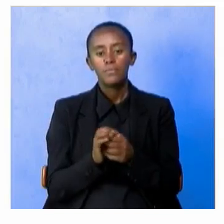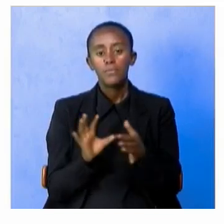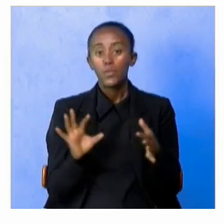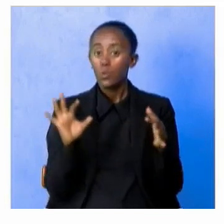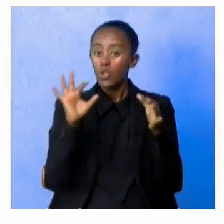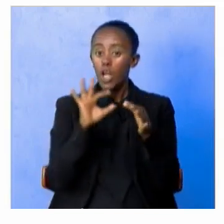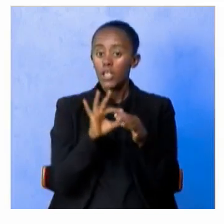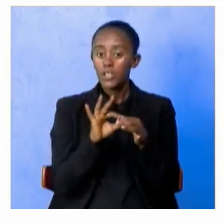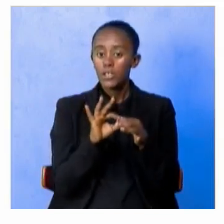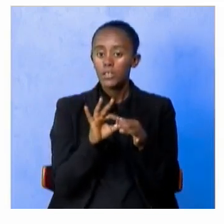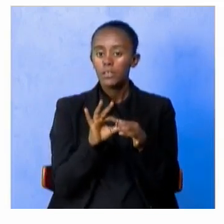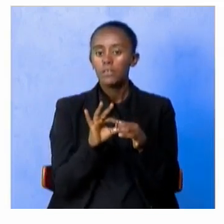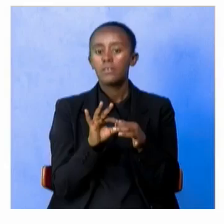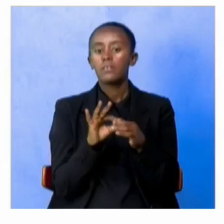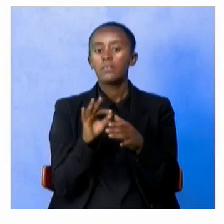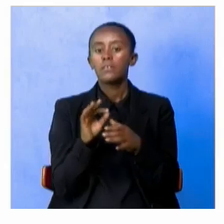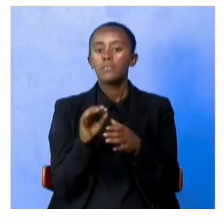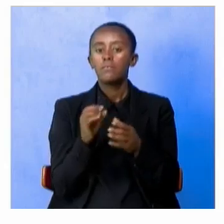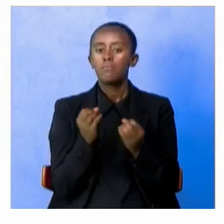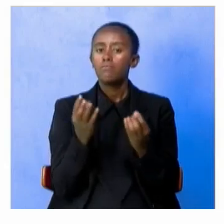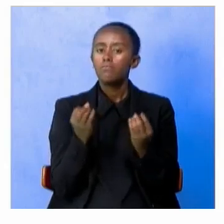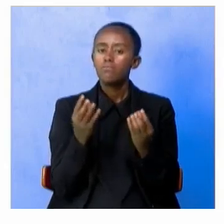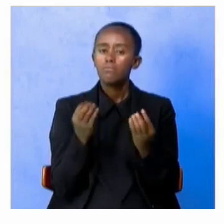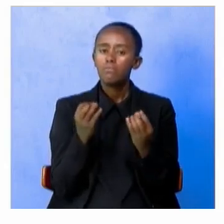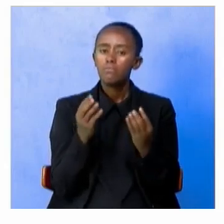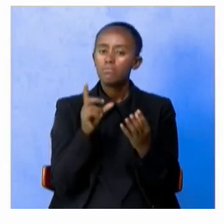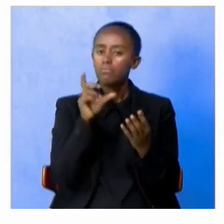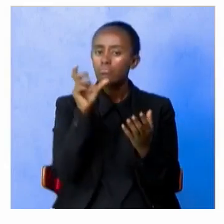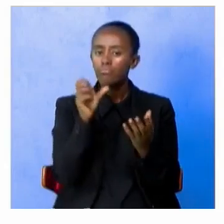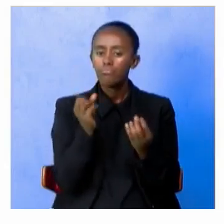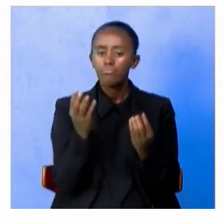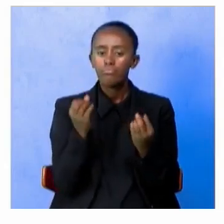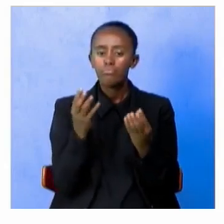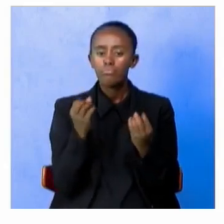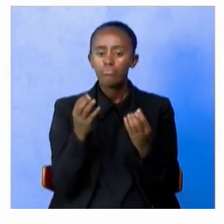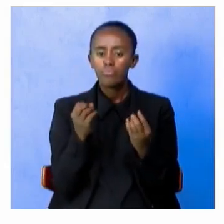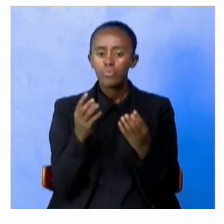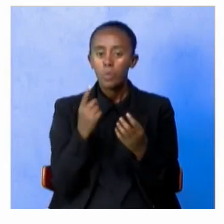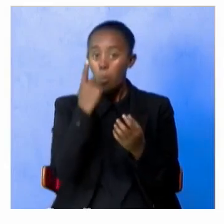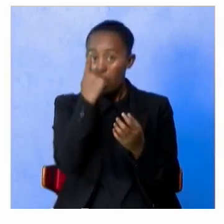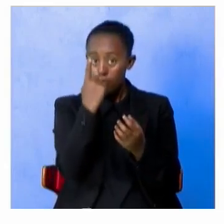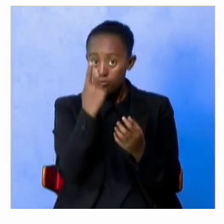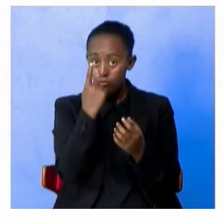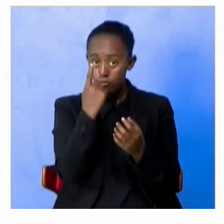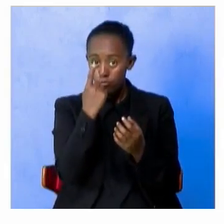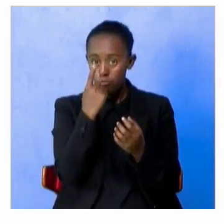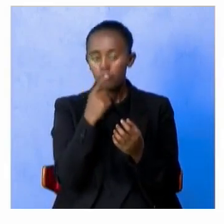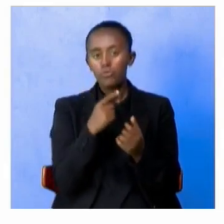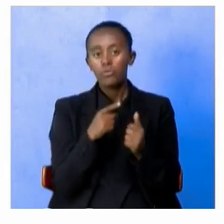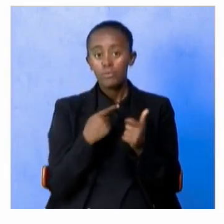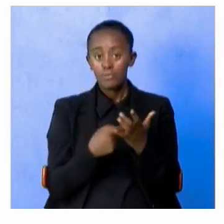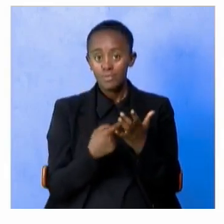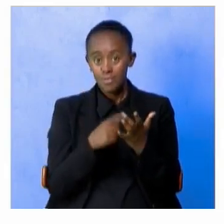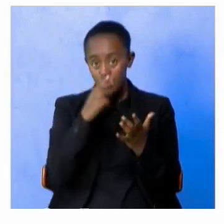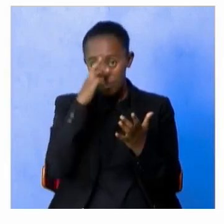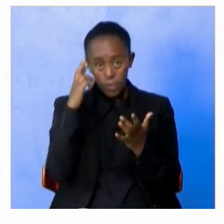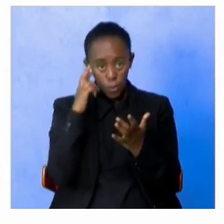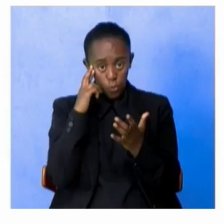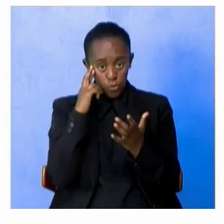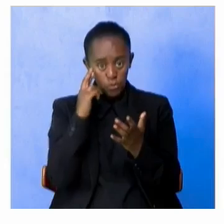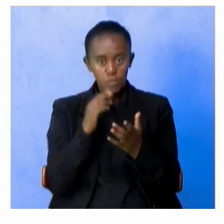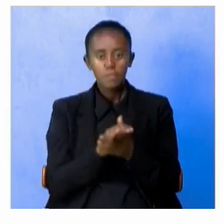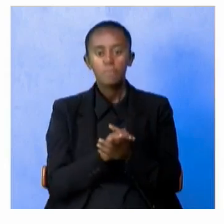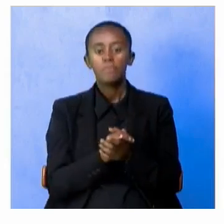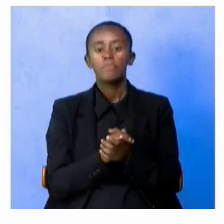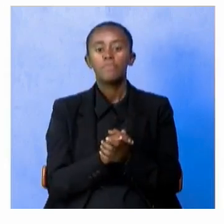conjunctions. There are a lot of them. There is a lot of them. One of them is today's topic, which is